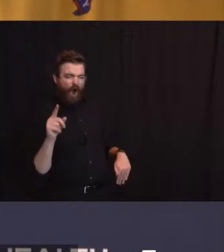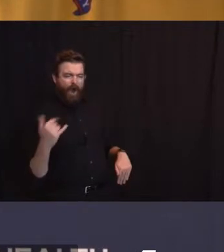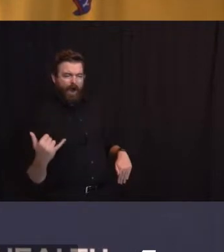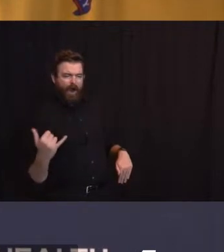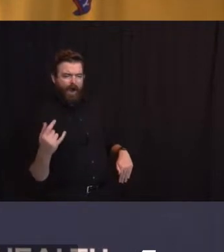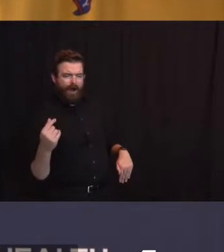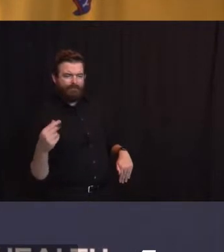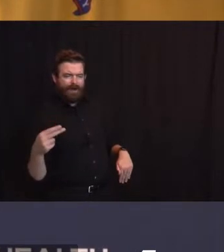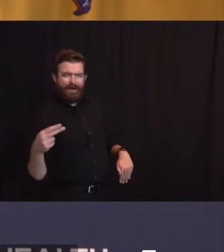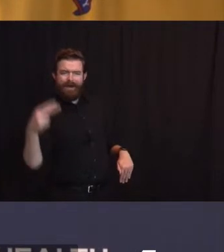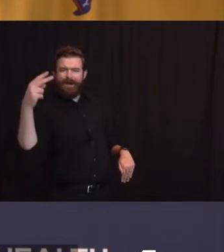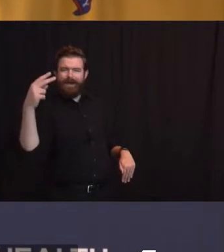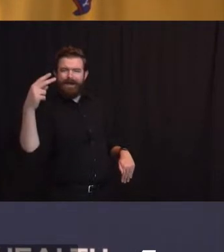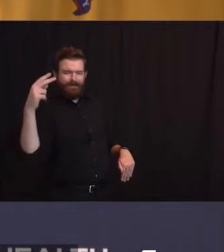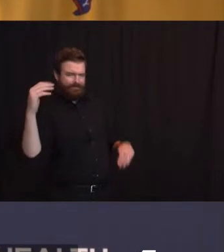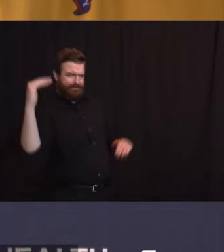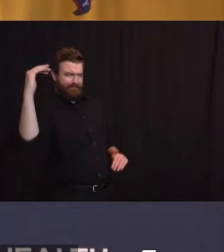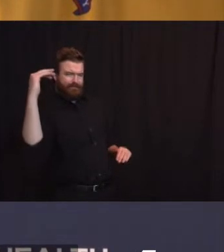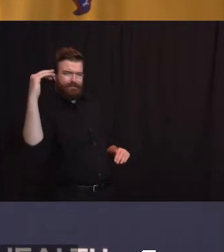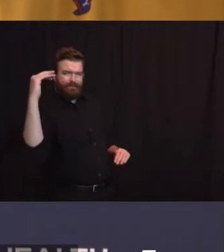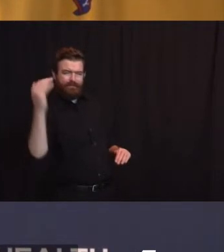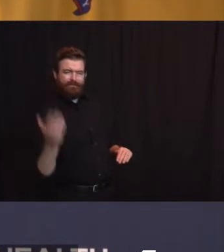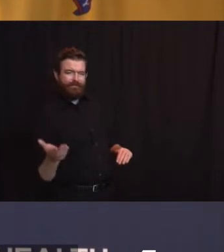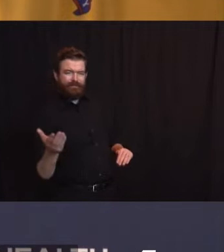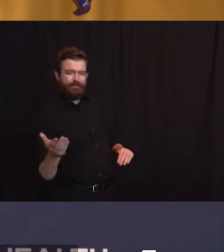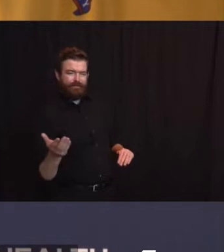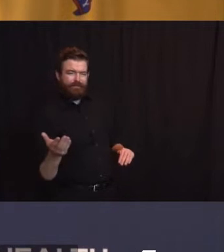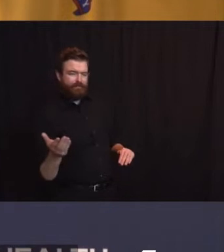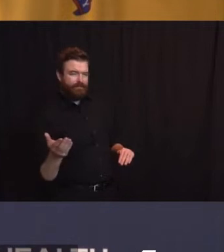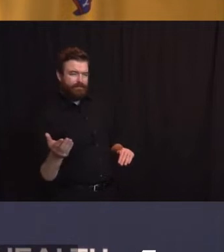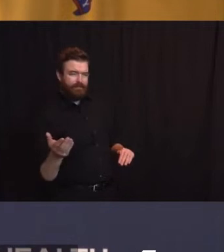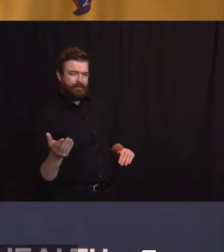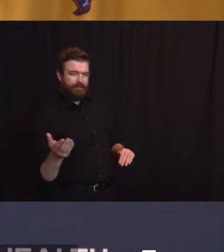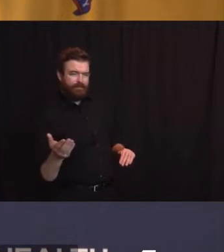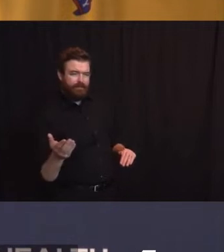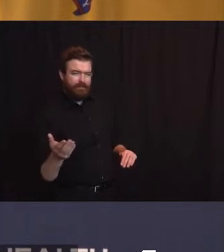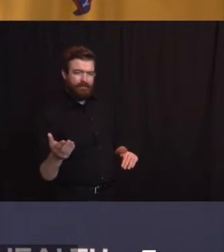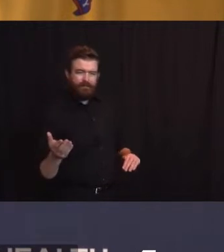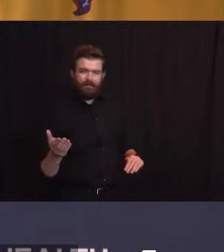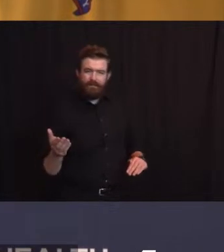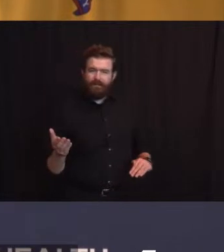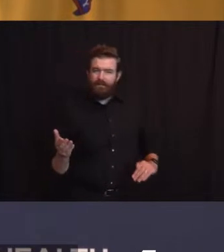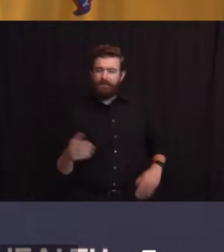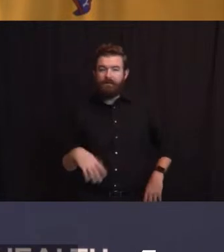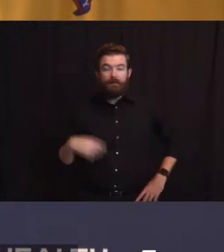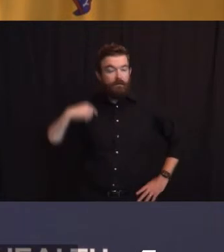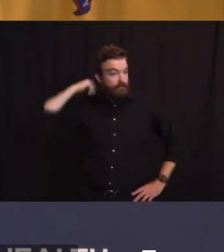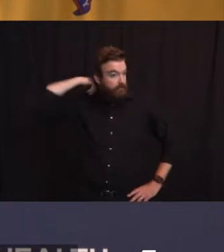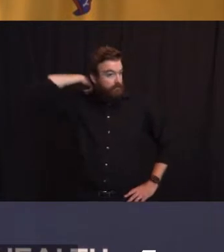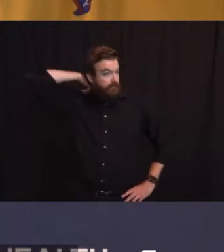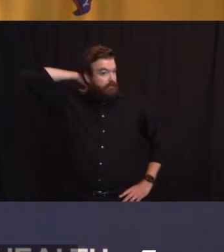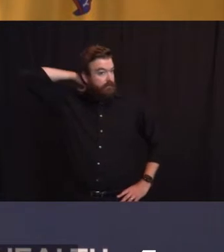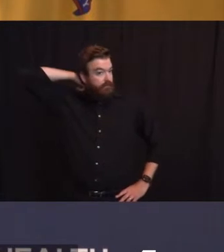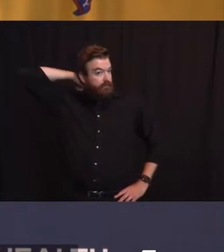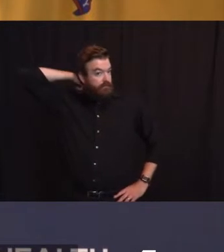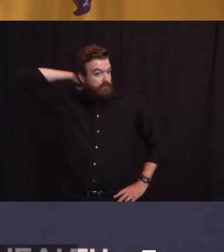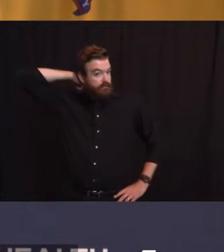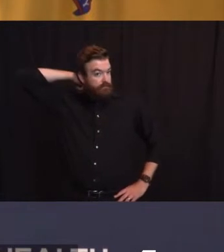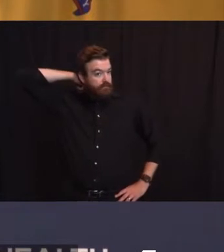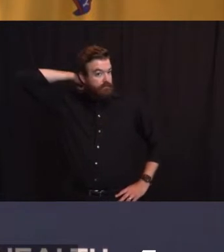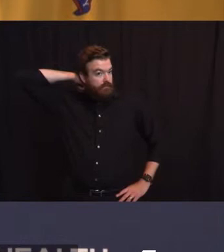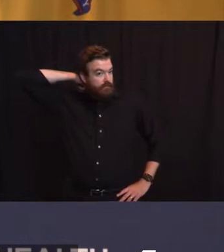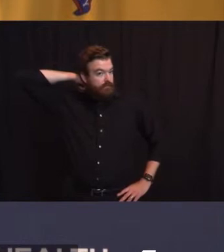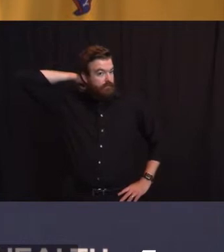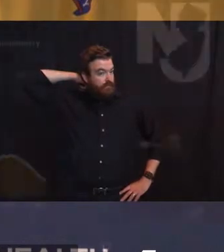have occurred to us to take off the indoor masking guidelines last August, even with half the amount of hospitalizations. We will do it, there's